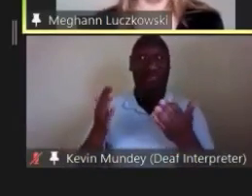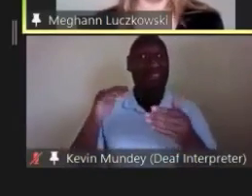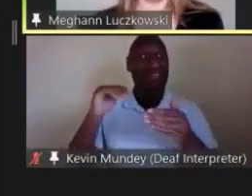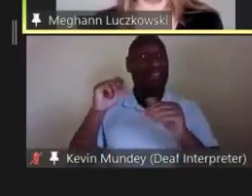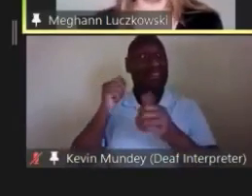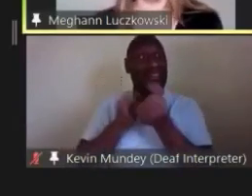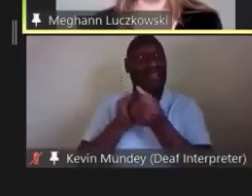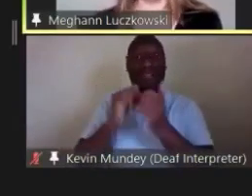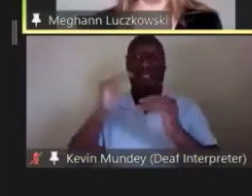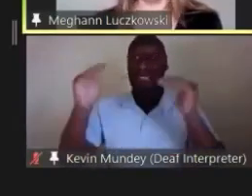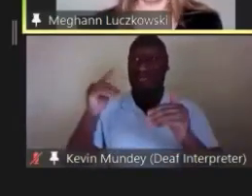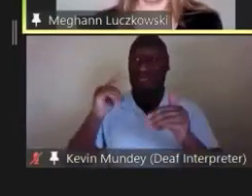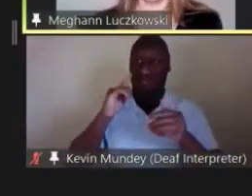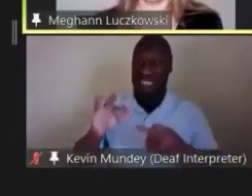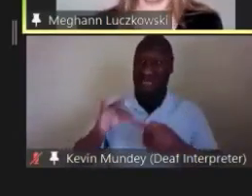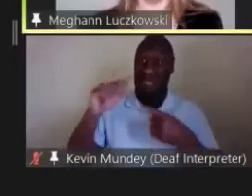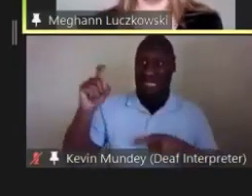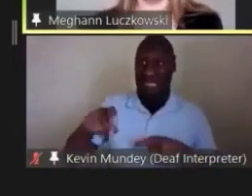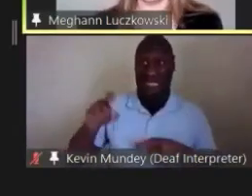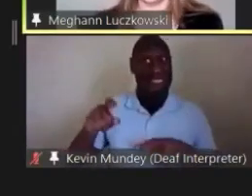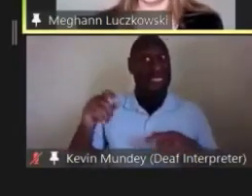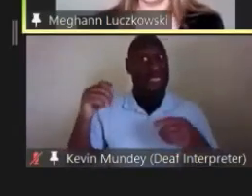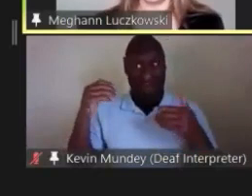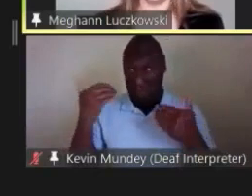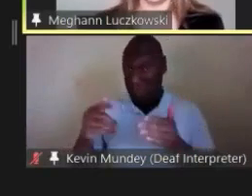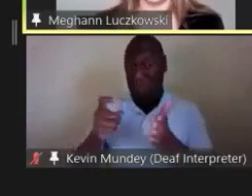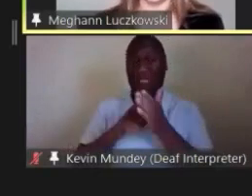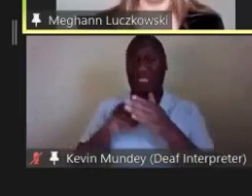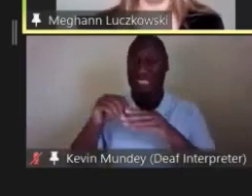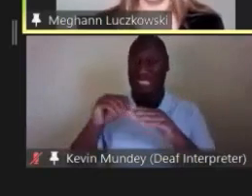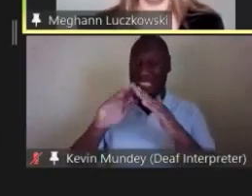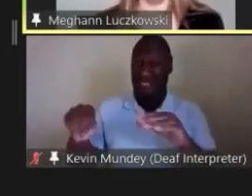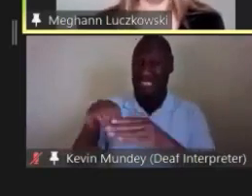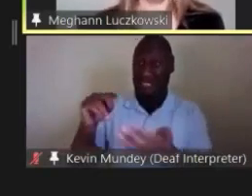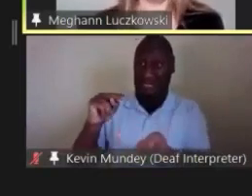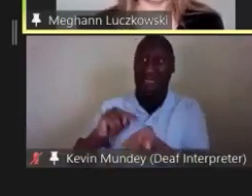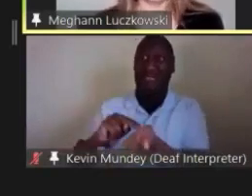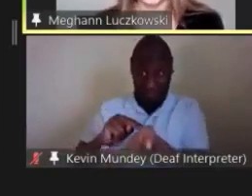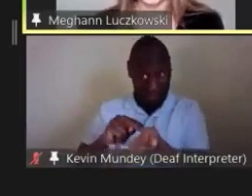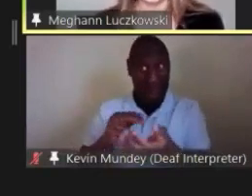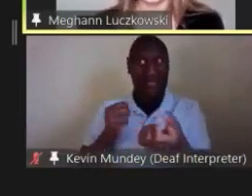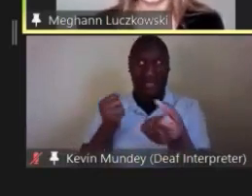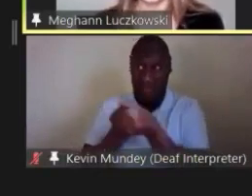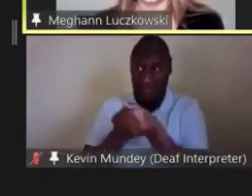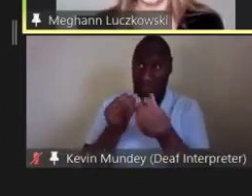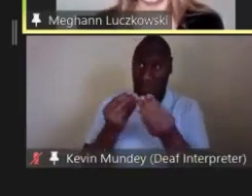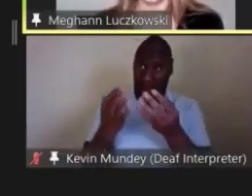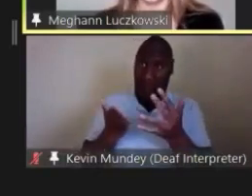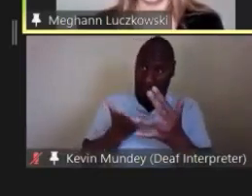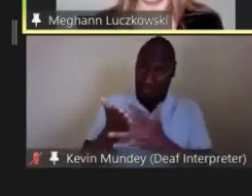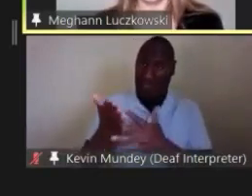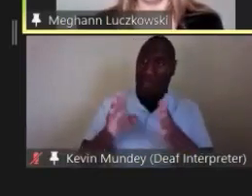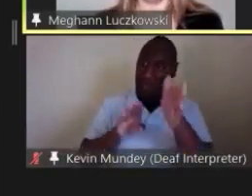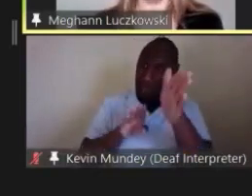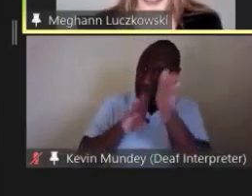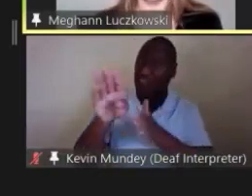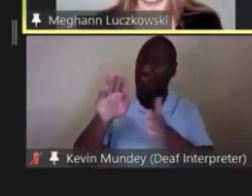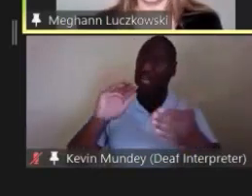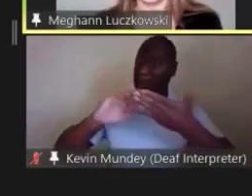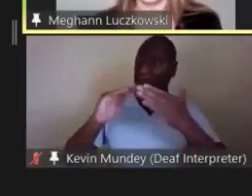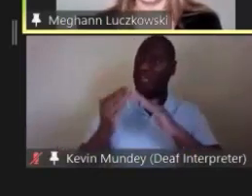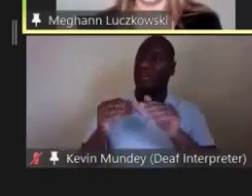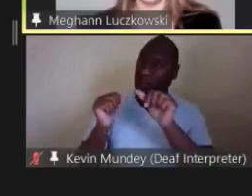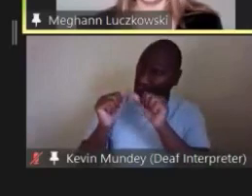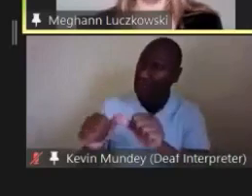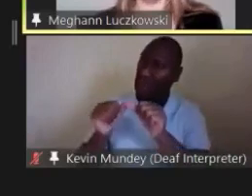needs who require in-home nursing supports to live and thrive in their communities. We raise awareness around the ongoing home health